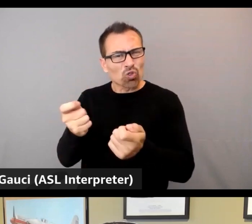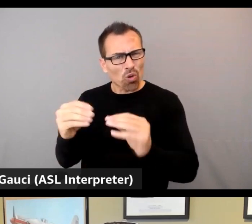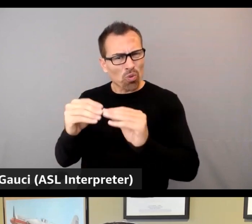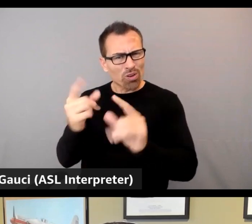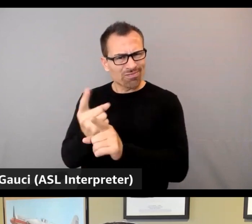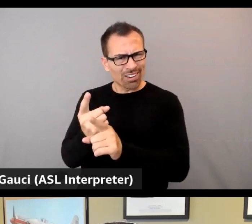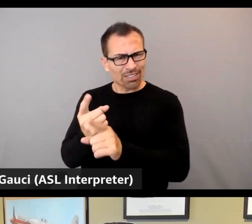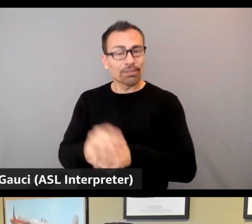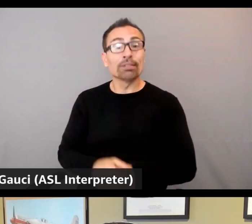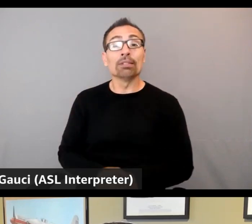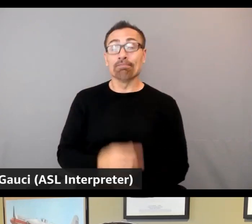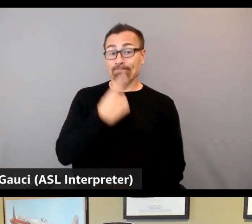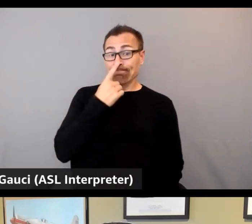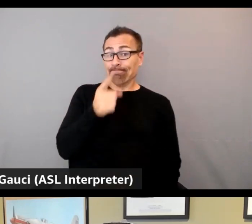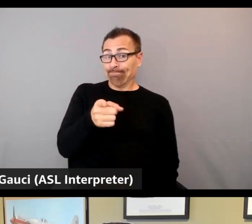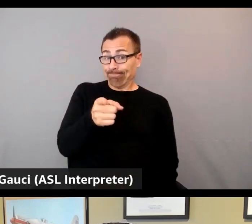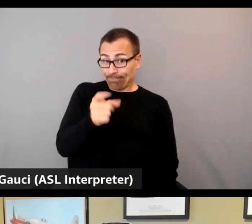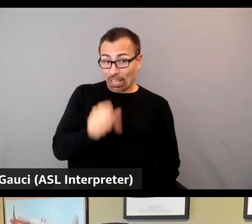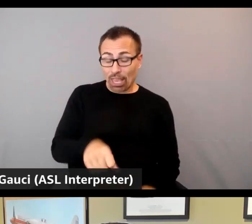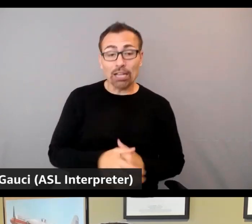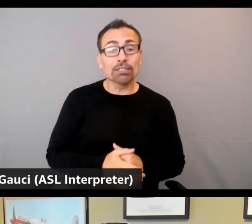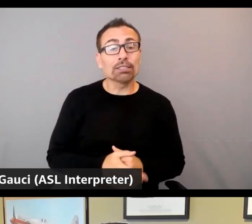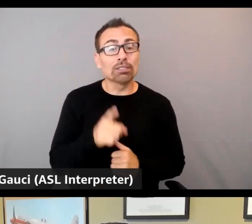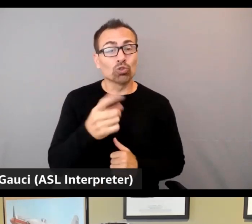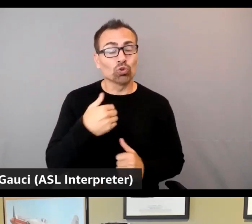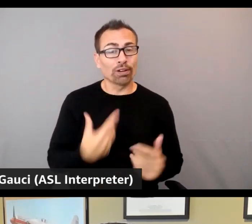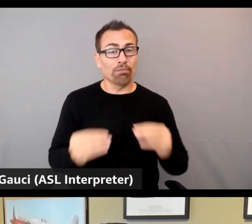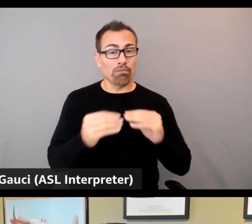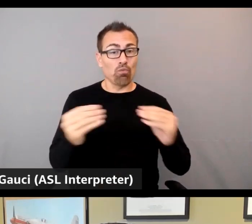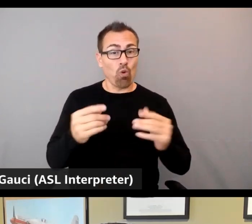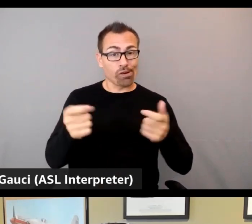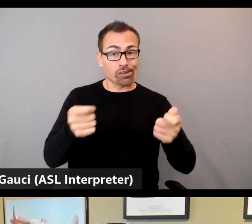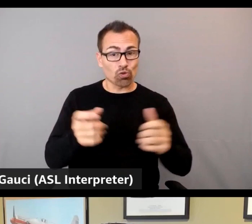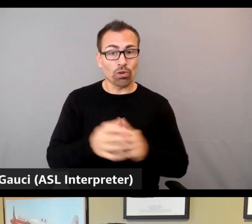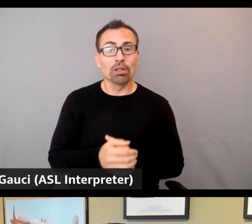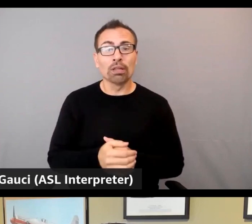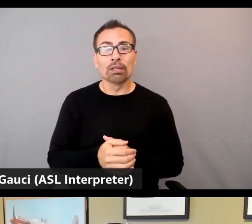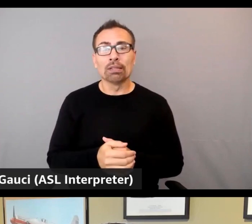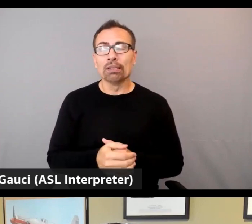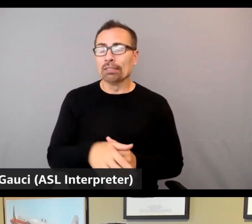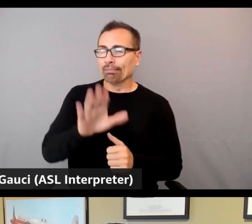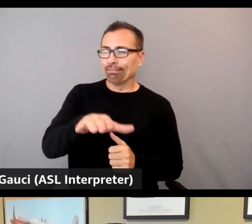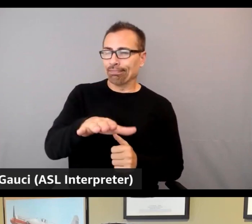at this point. It gives you more control. I must say